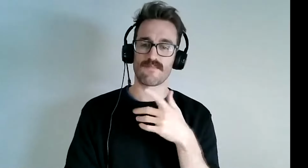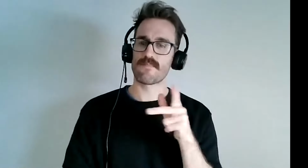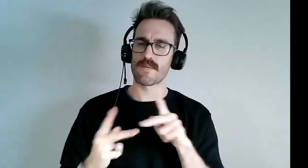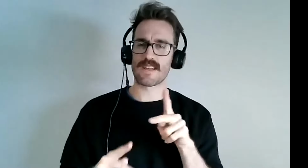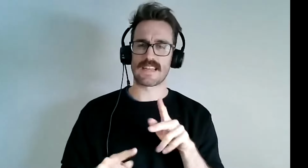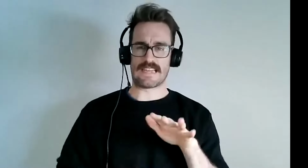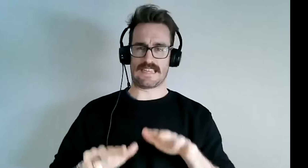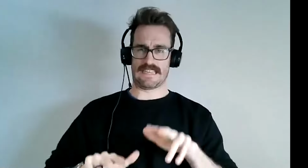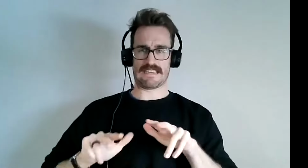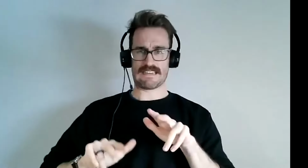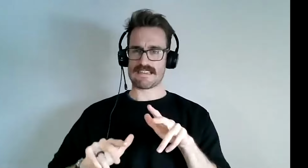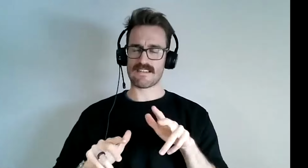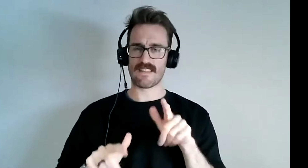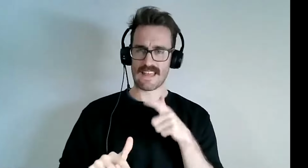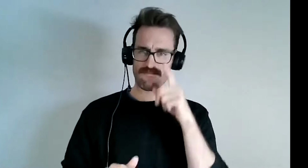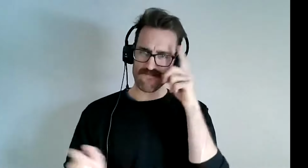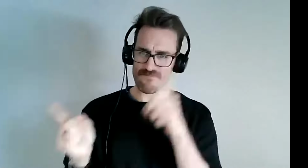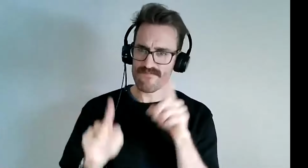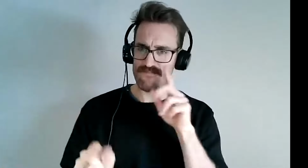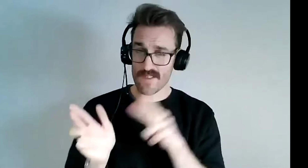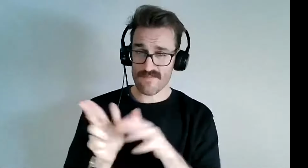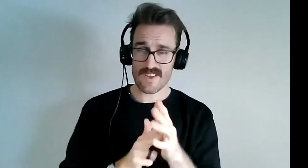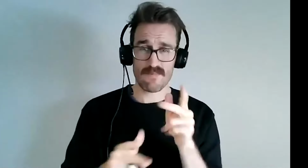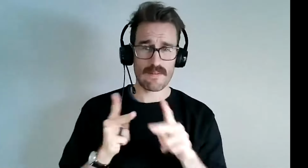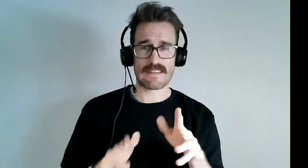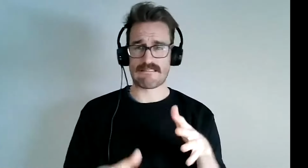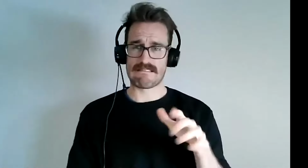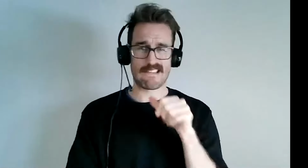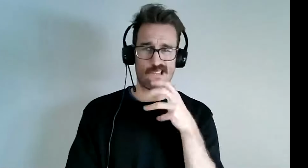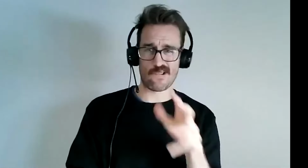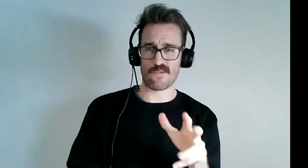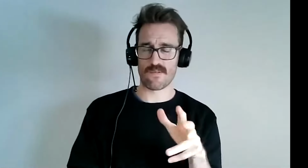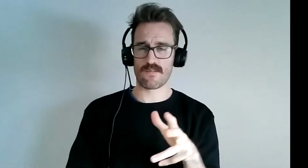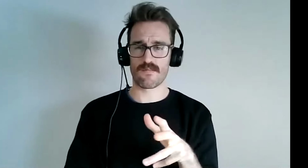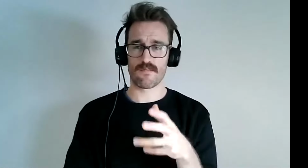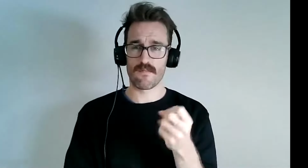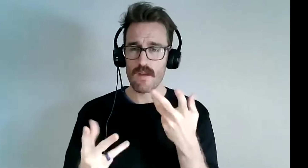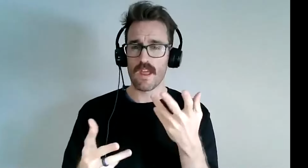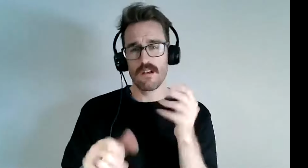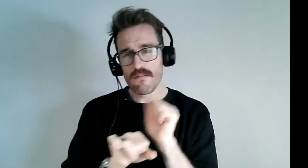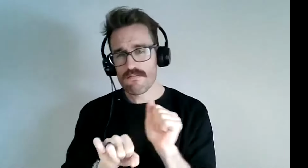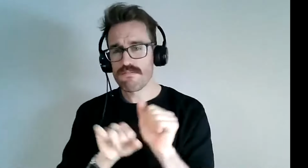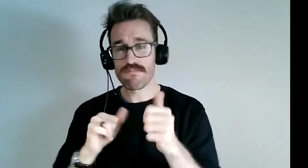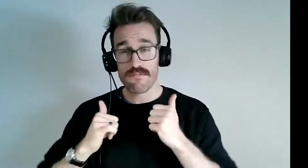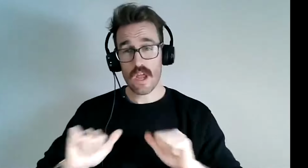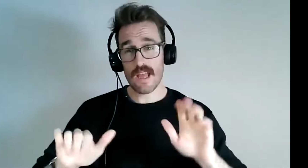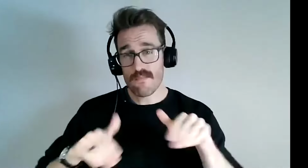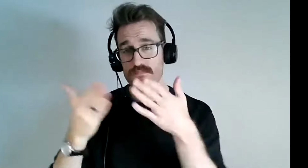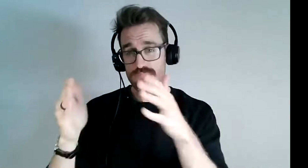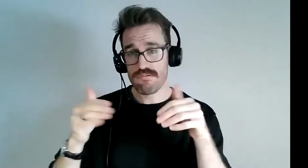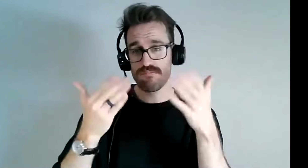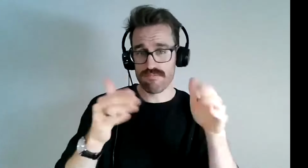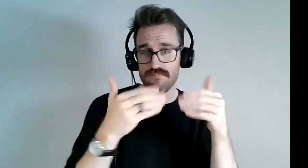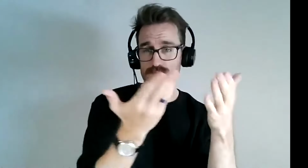that convention? Why has it taken so many years, so many efforts? Can you provide us with a sense of why it's not more of